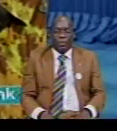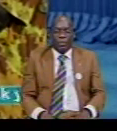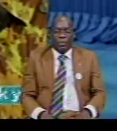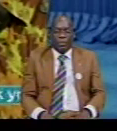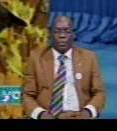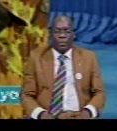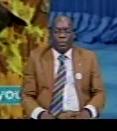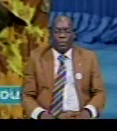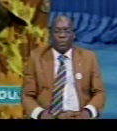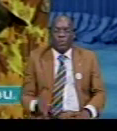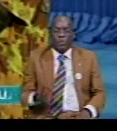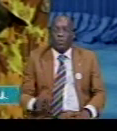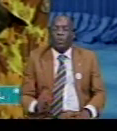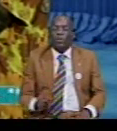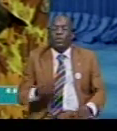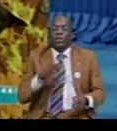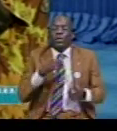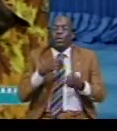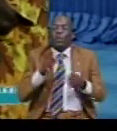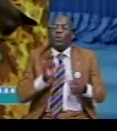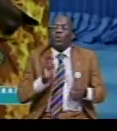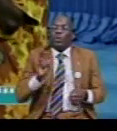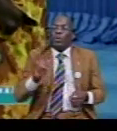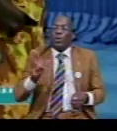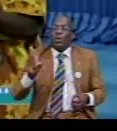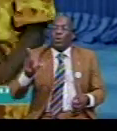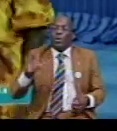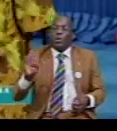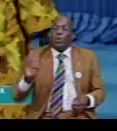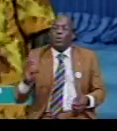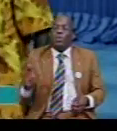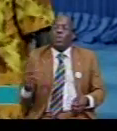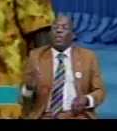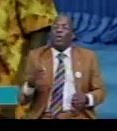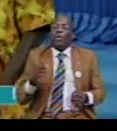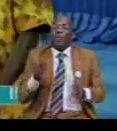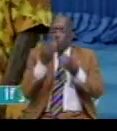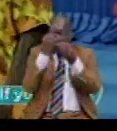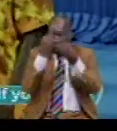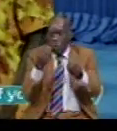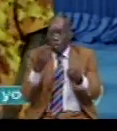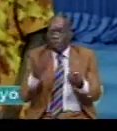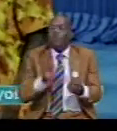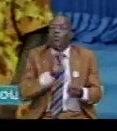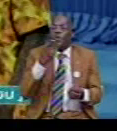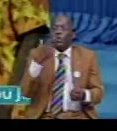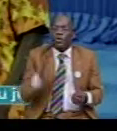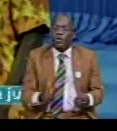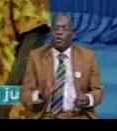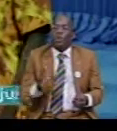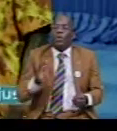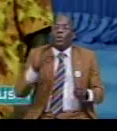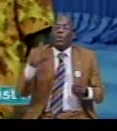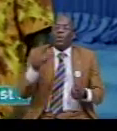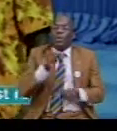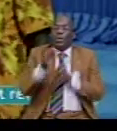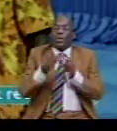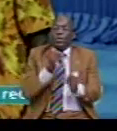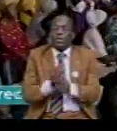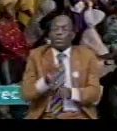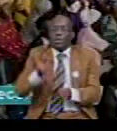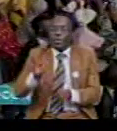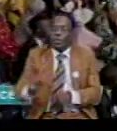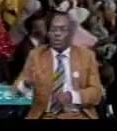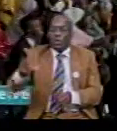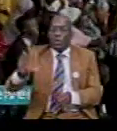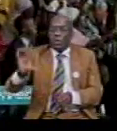God. The ulcer has gone. 10 year ulcer has gone. Put your hand together for